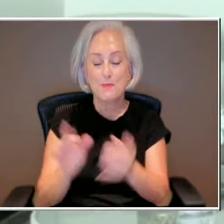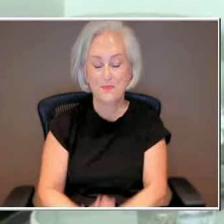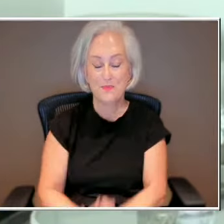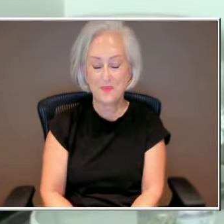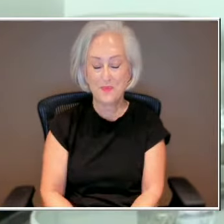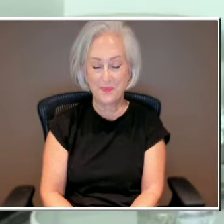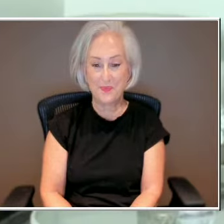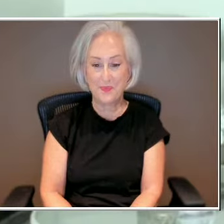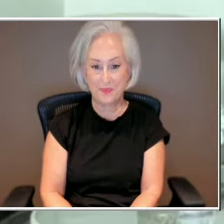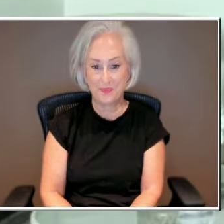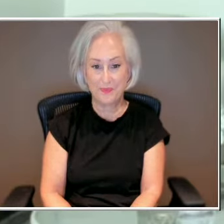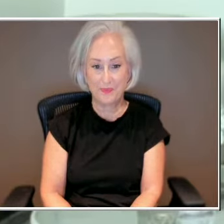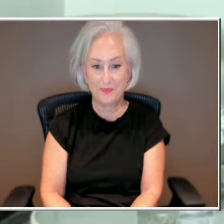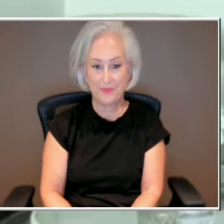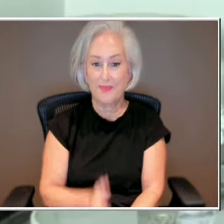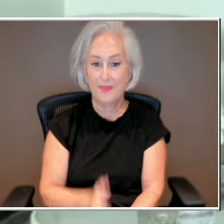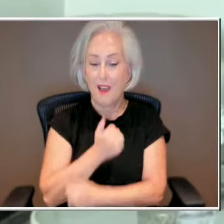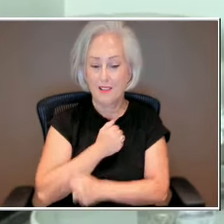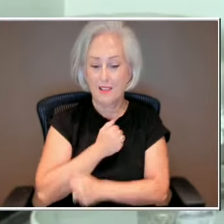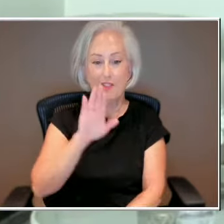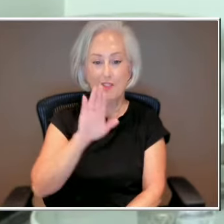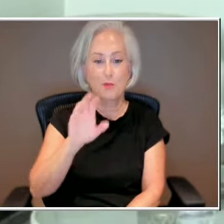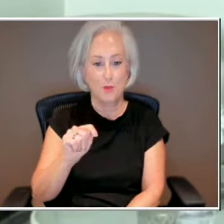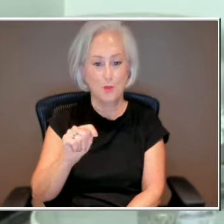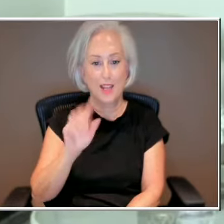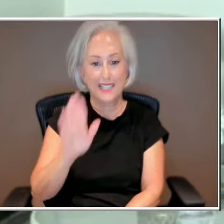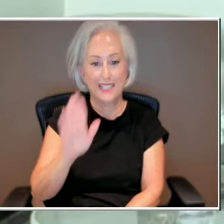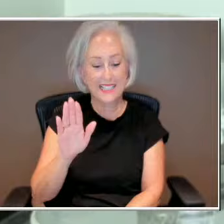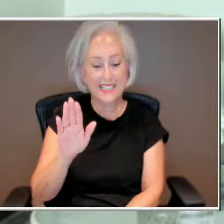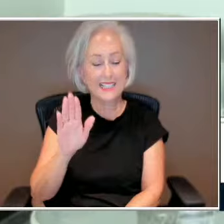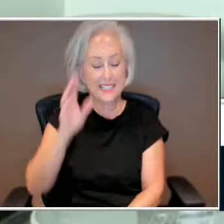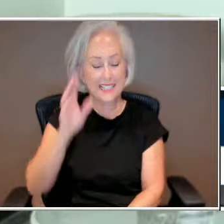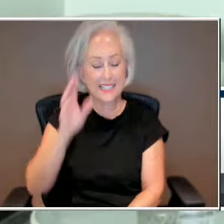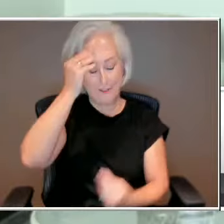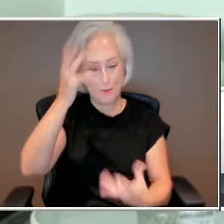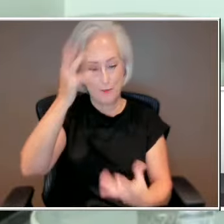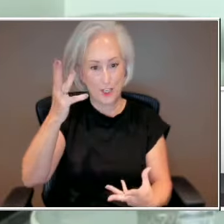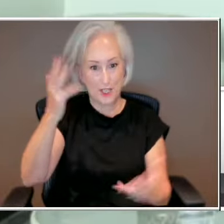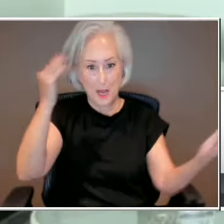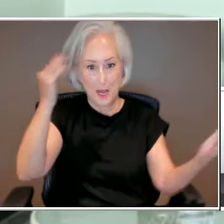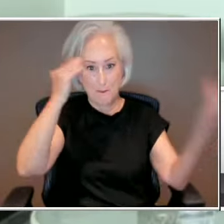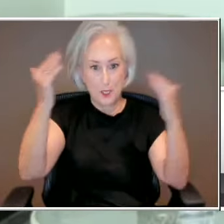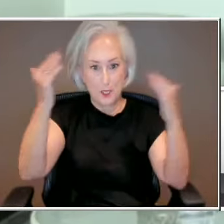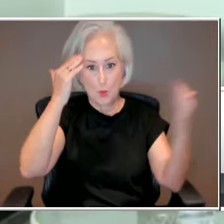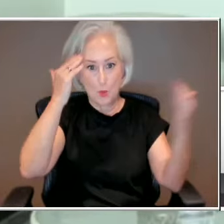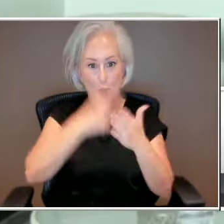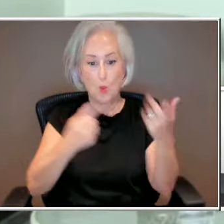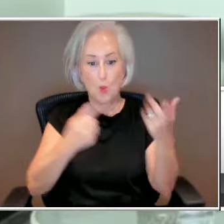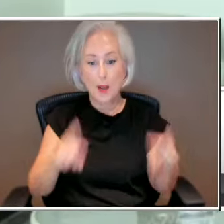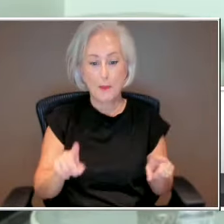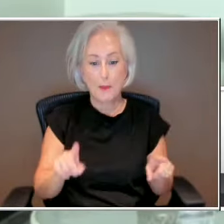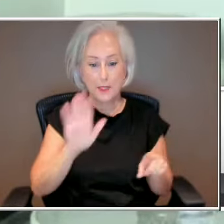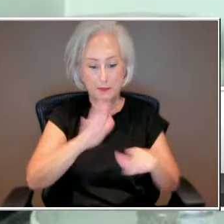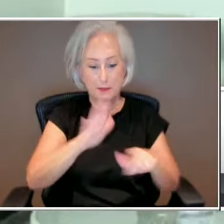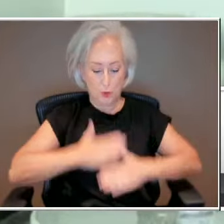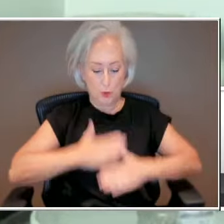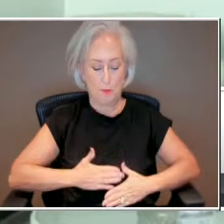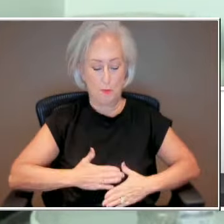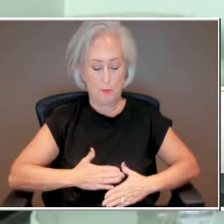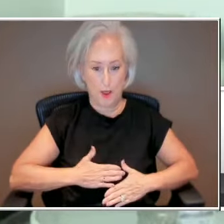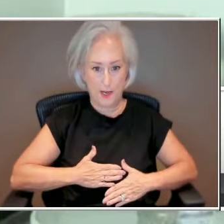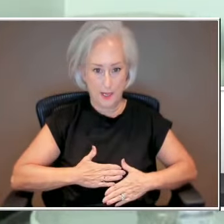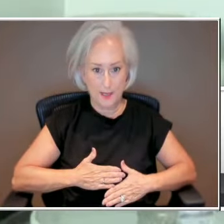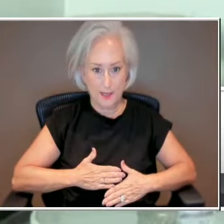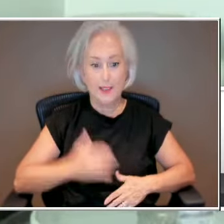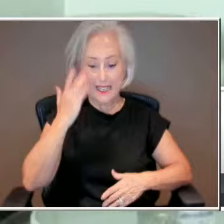I love Bret's takeaway of everyone needs to be aware of the changes that are going on in their health and be empowered to speak up.